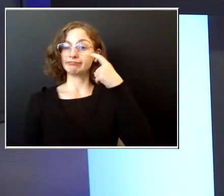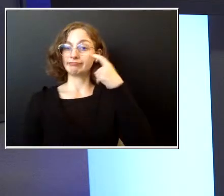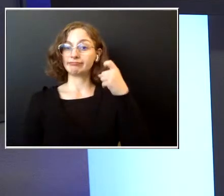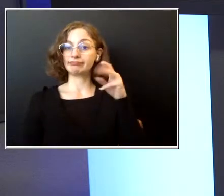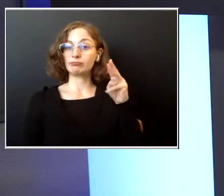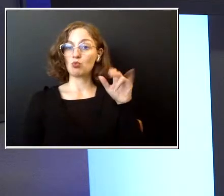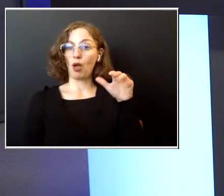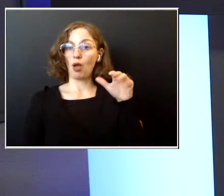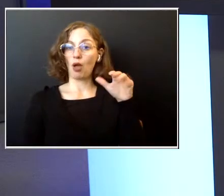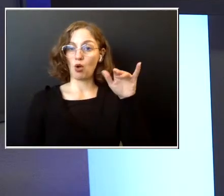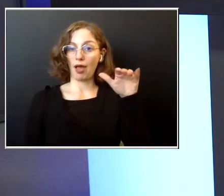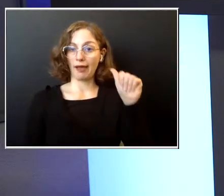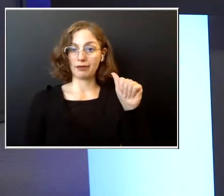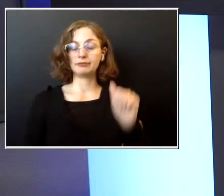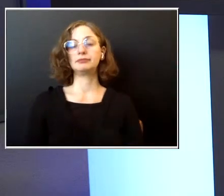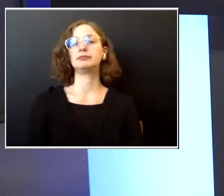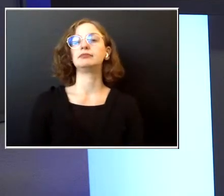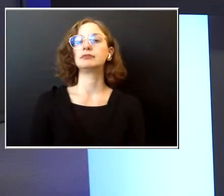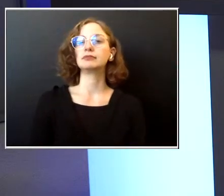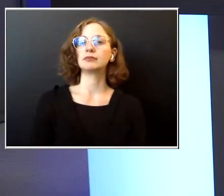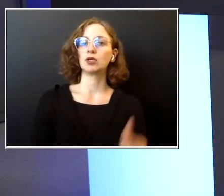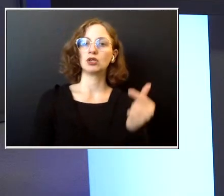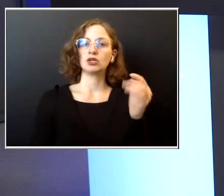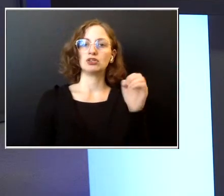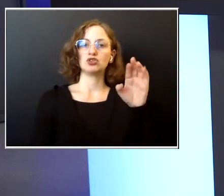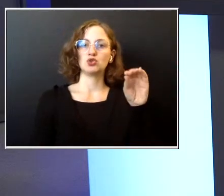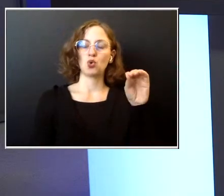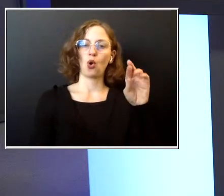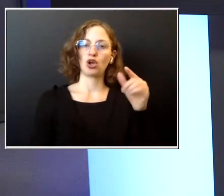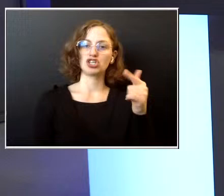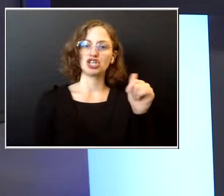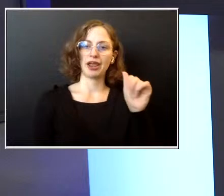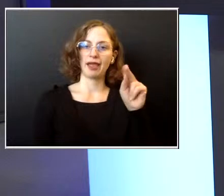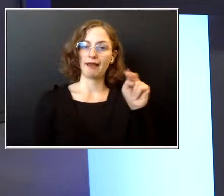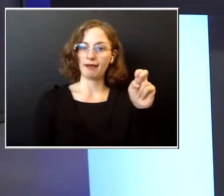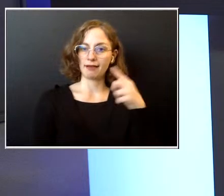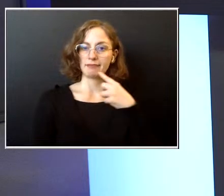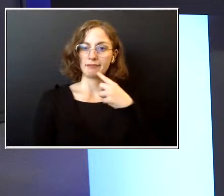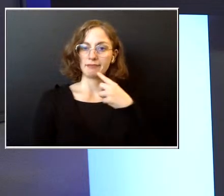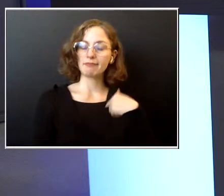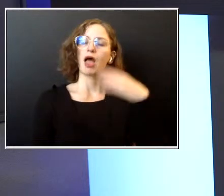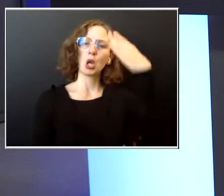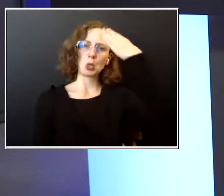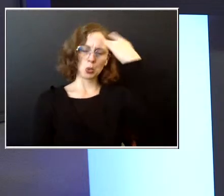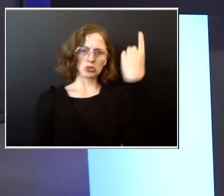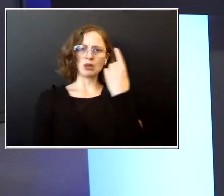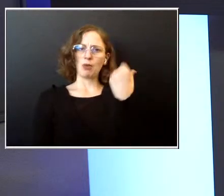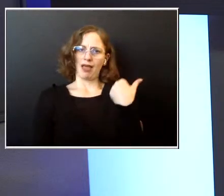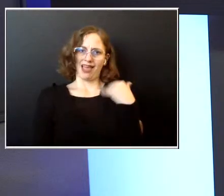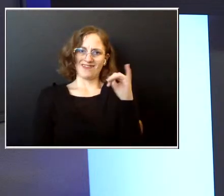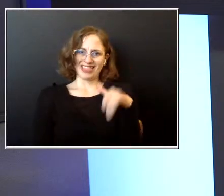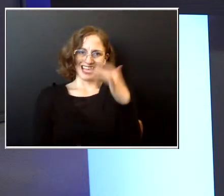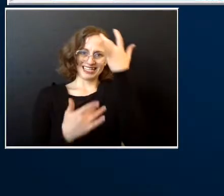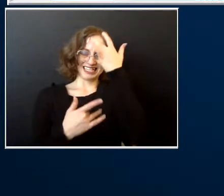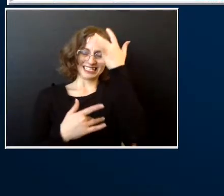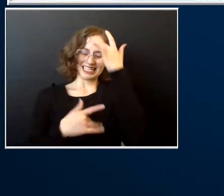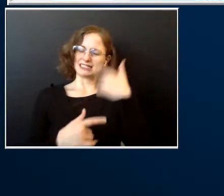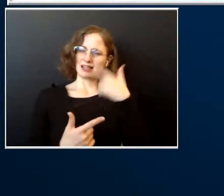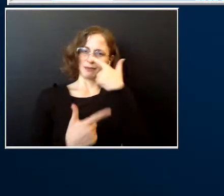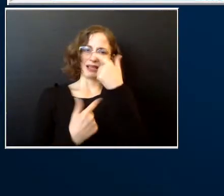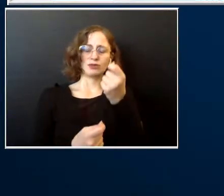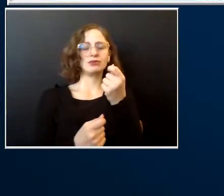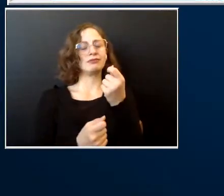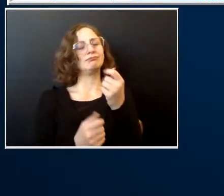writes, I knew of someone who has this disease. I'm interested very much. Best wishes to the beautiful young woman, Narissa, and thank you